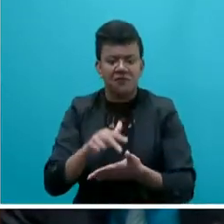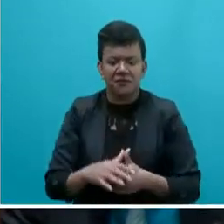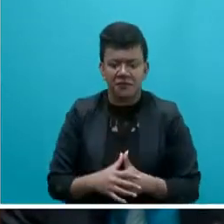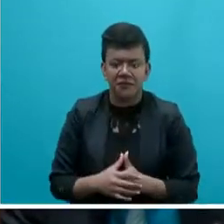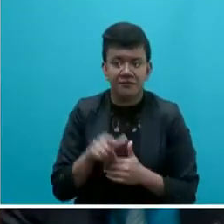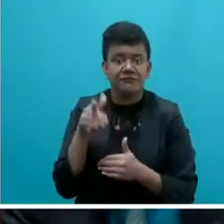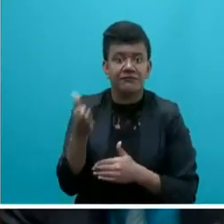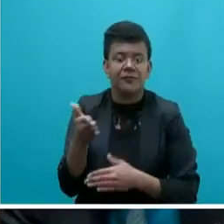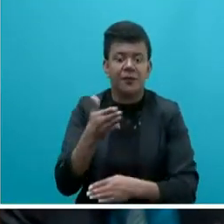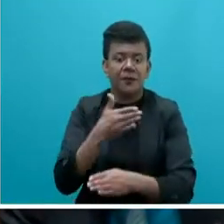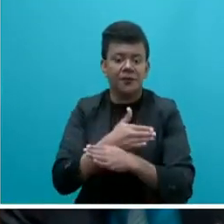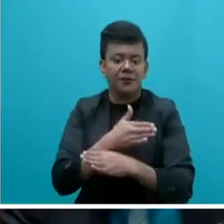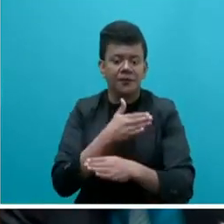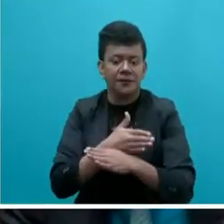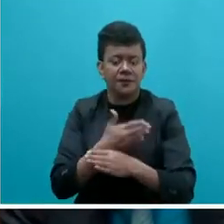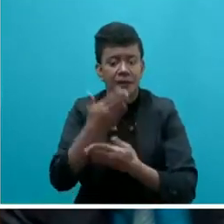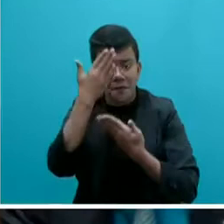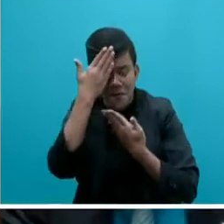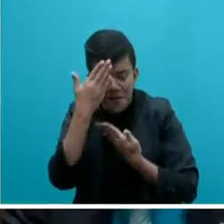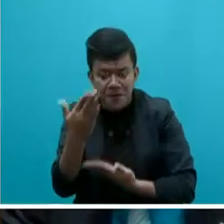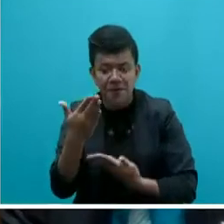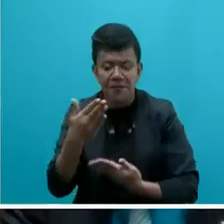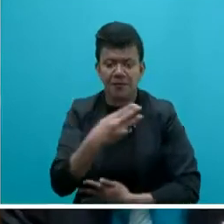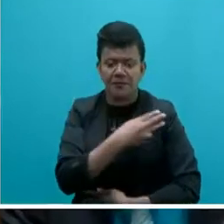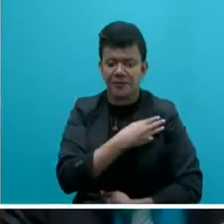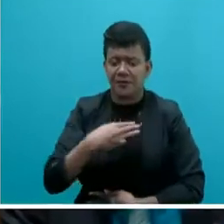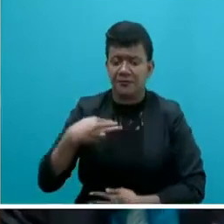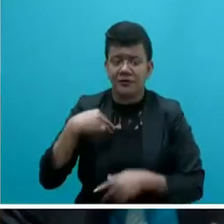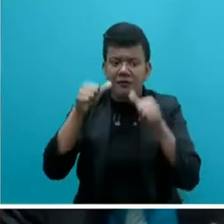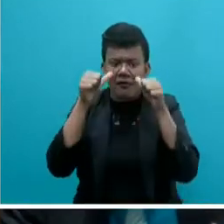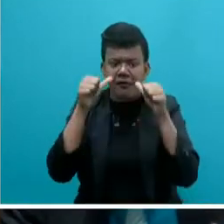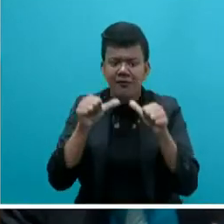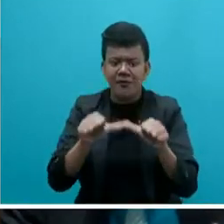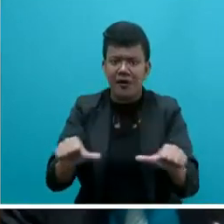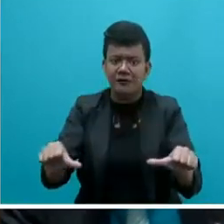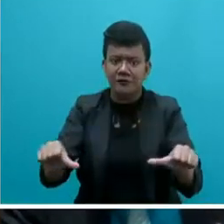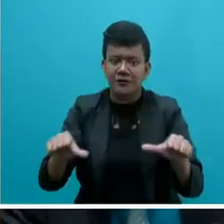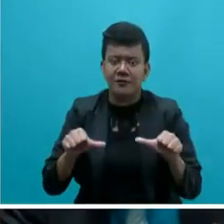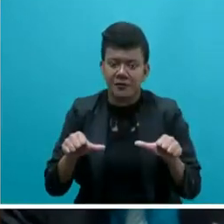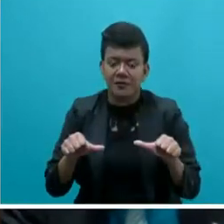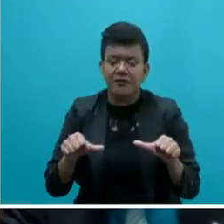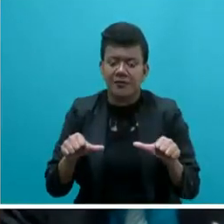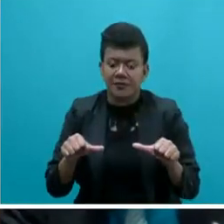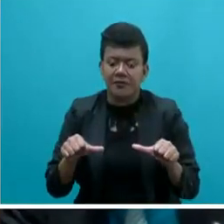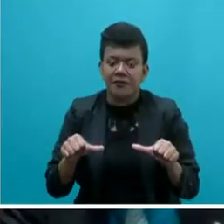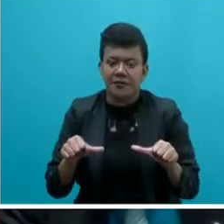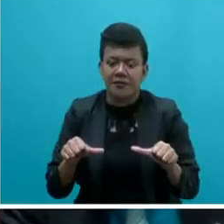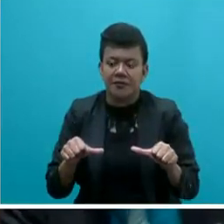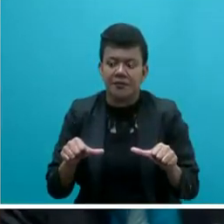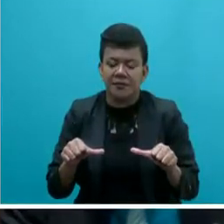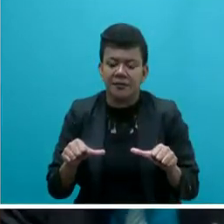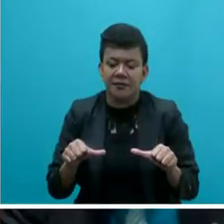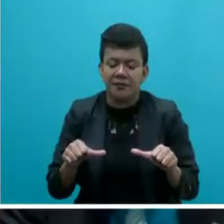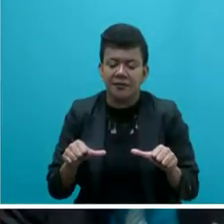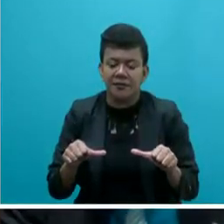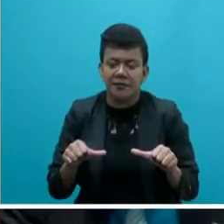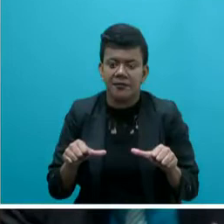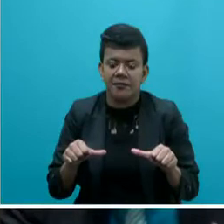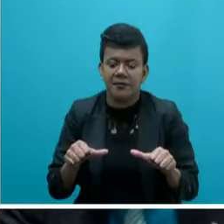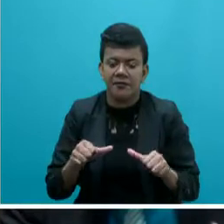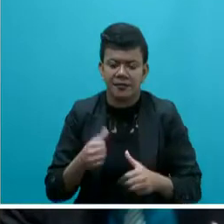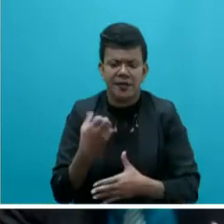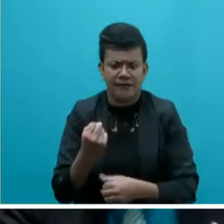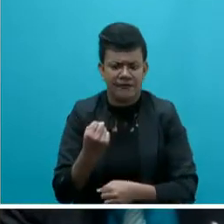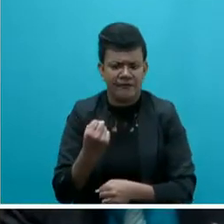Honourable Speaker, Ministry of Agriculture Backyard Gardening Initiative. Honourable Speaker, backyard gardening has a positive outcome